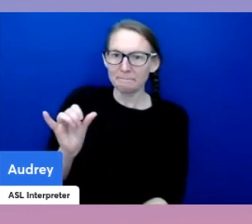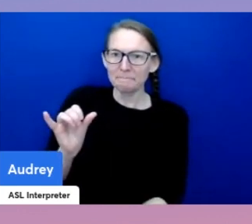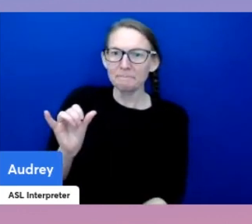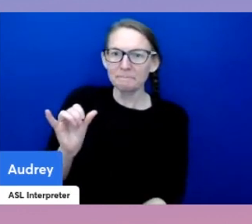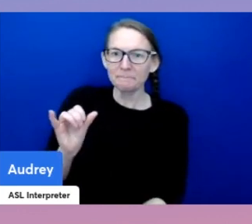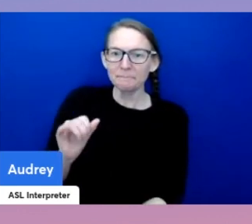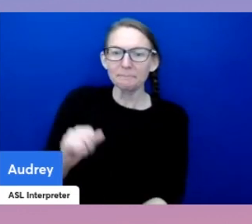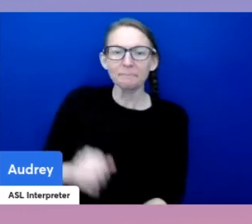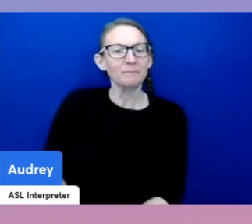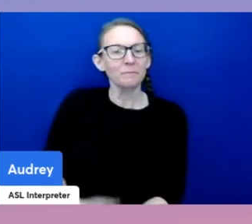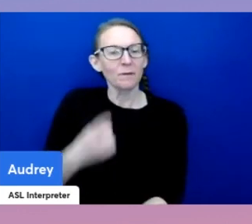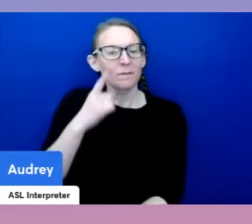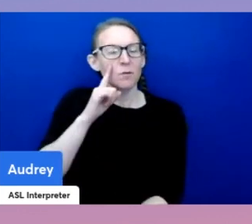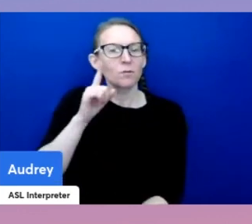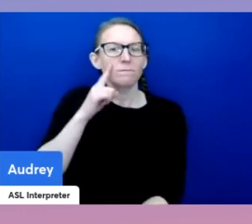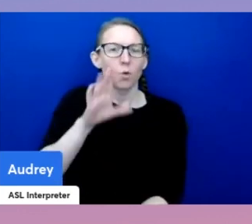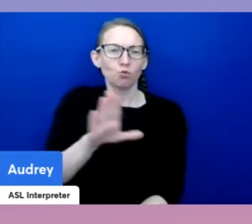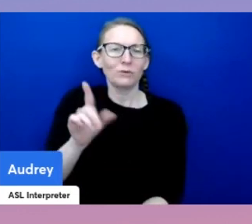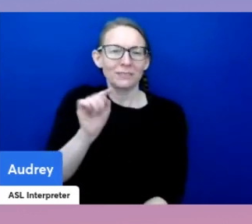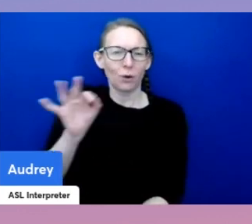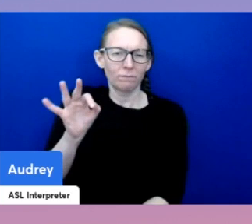Terraform modules.